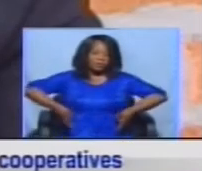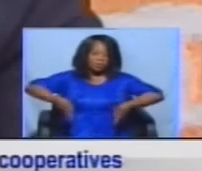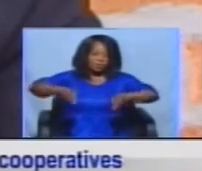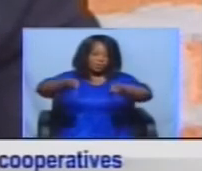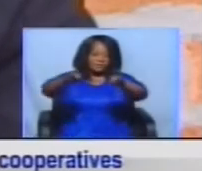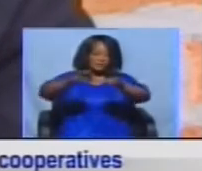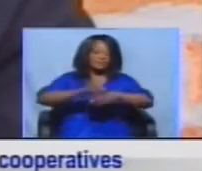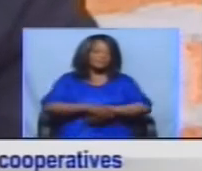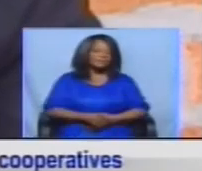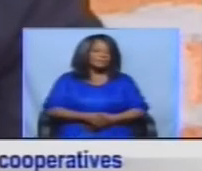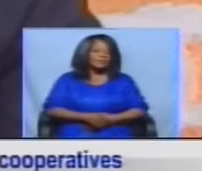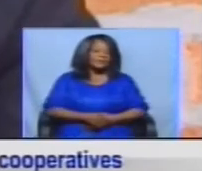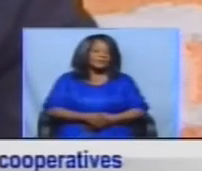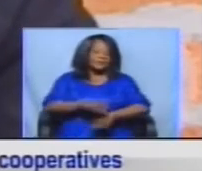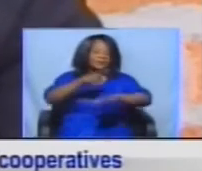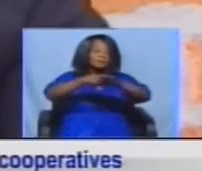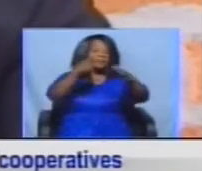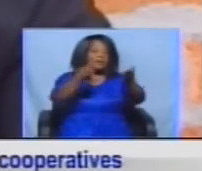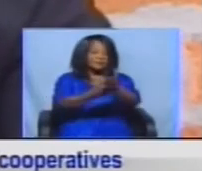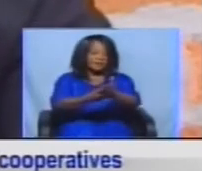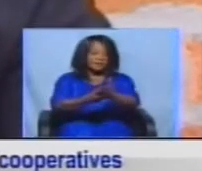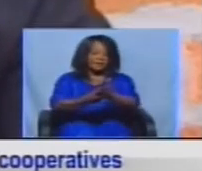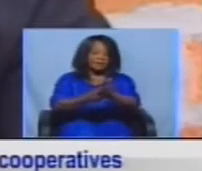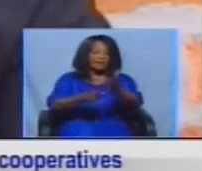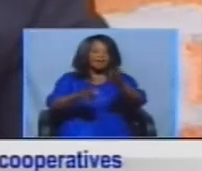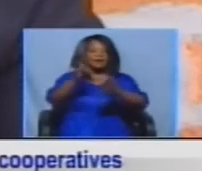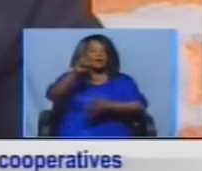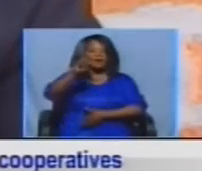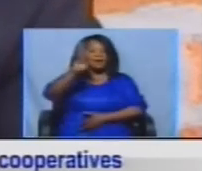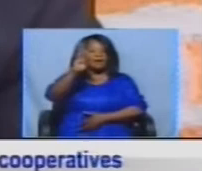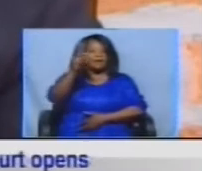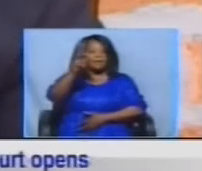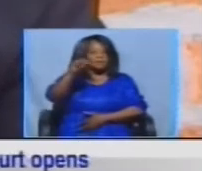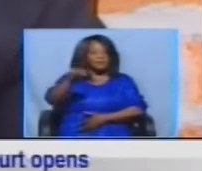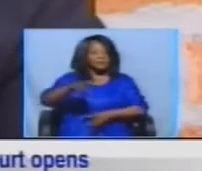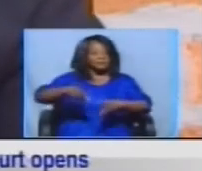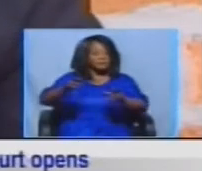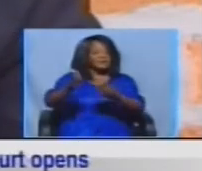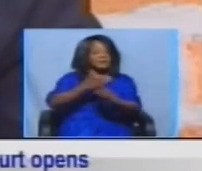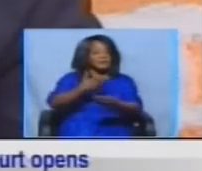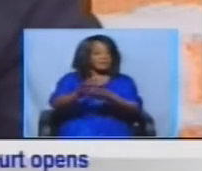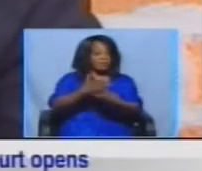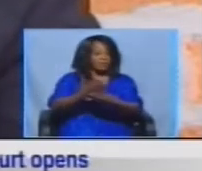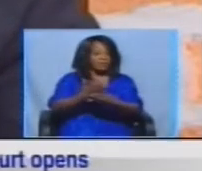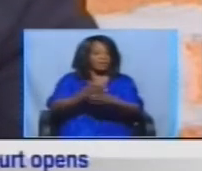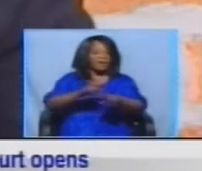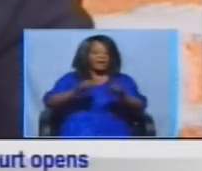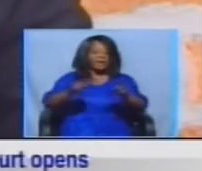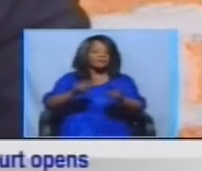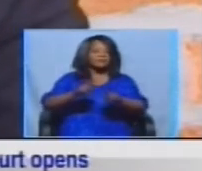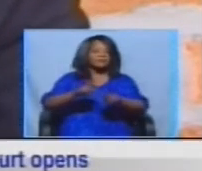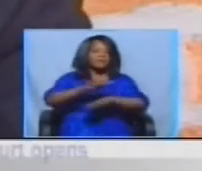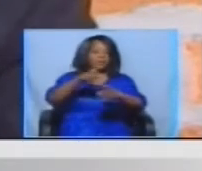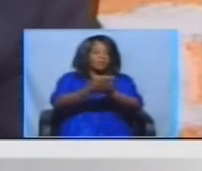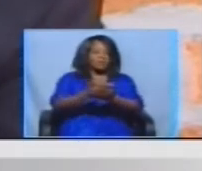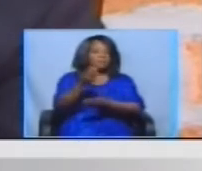uleole chitama urban roads muma za China sibo kanawesa tualimpe lama pesa ndalama shonse isharefai kwa the